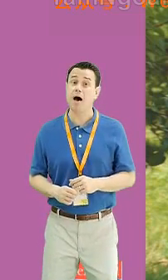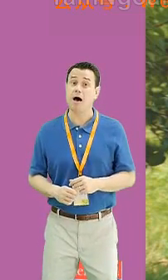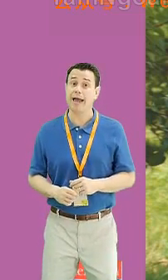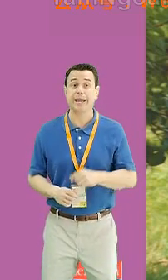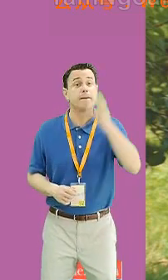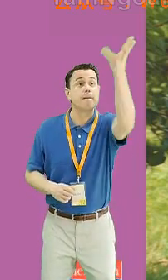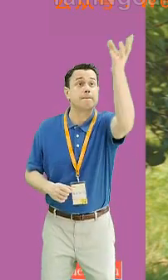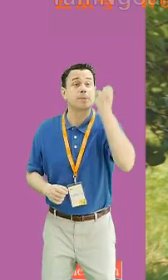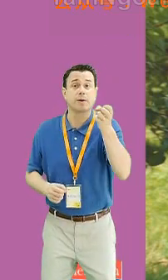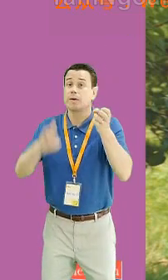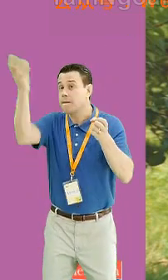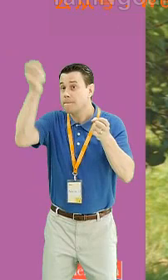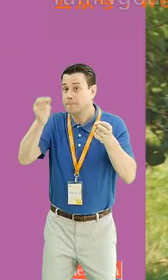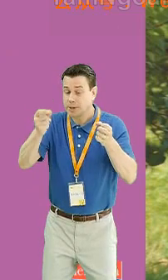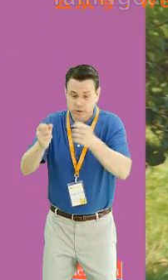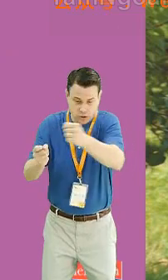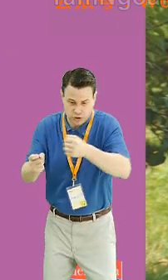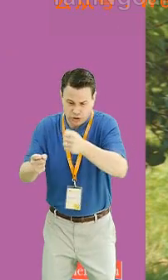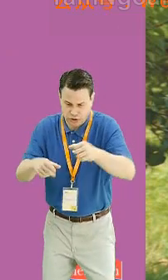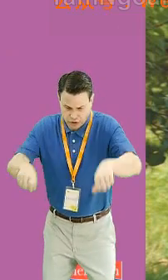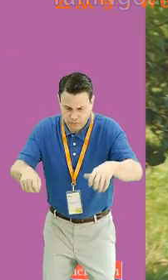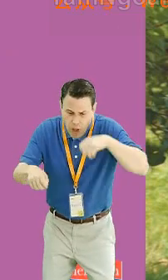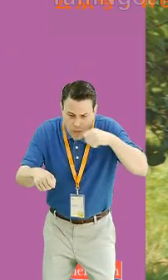apple pie.